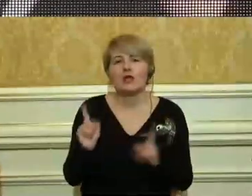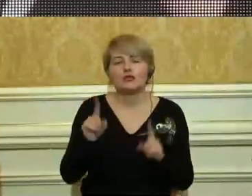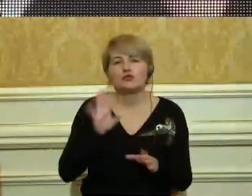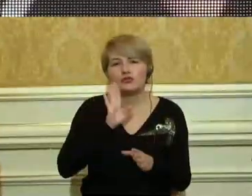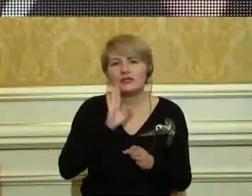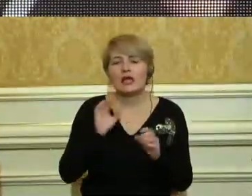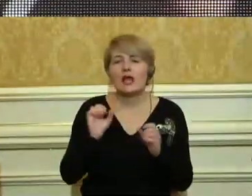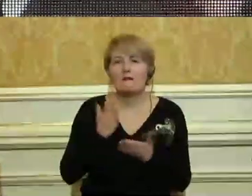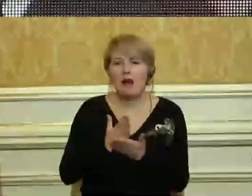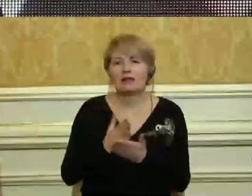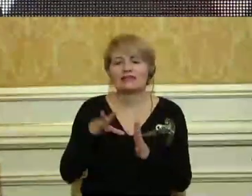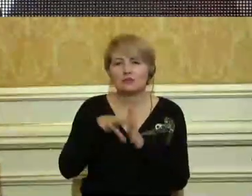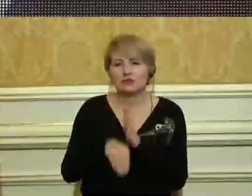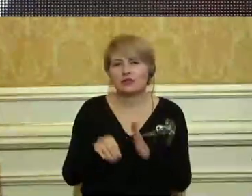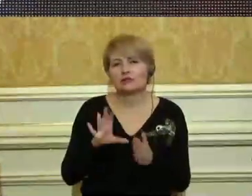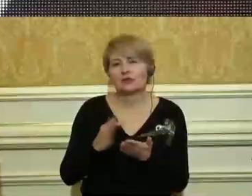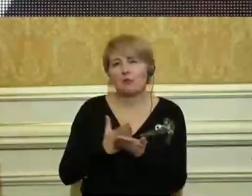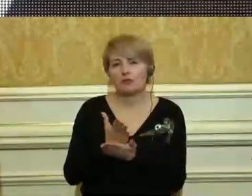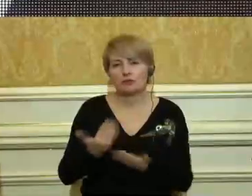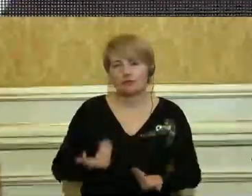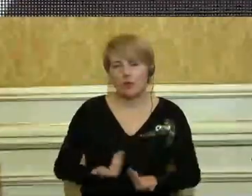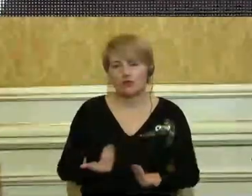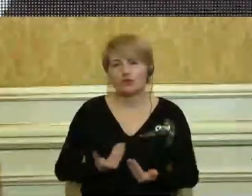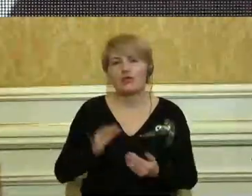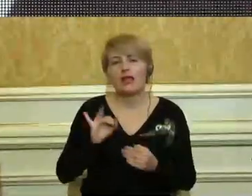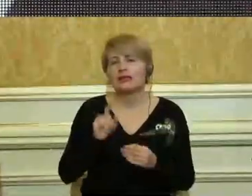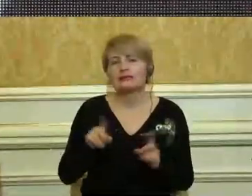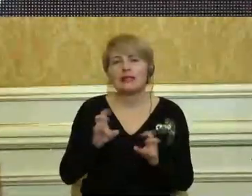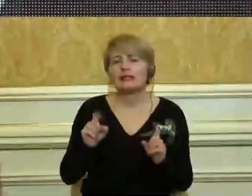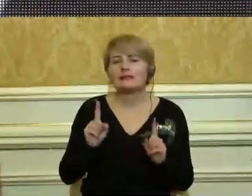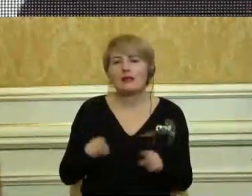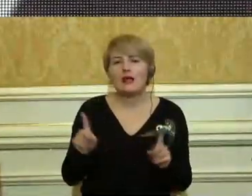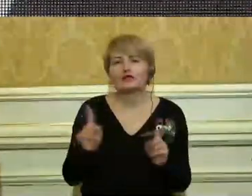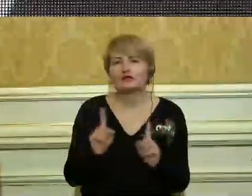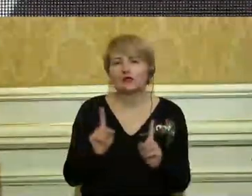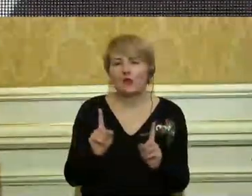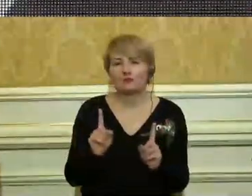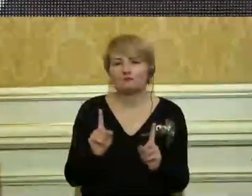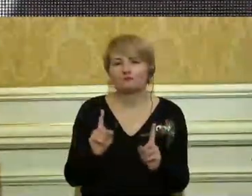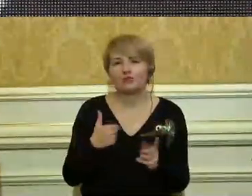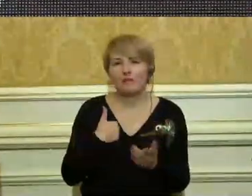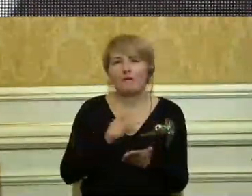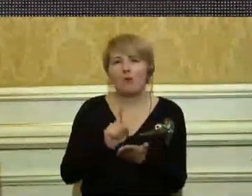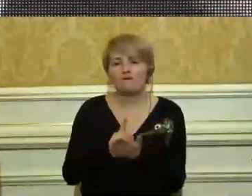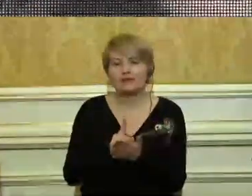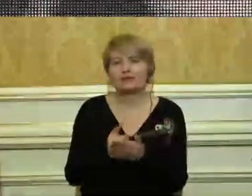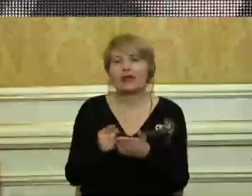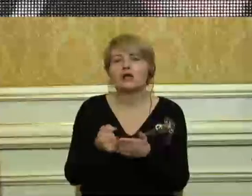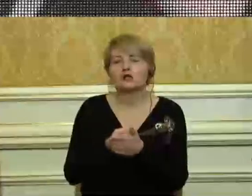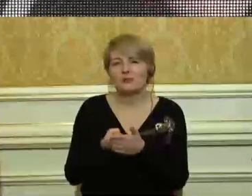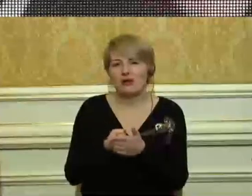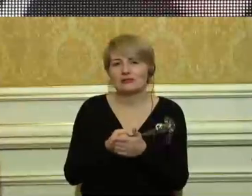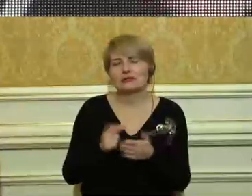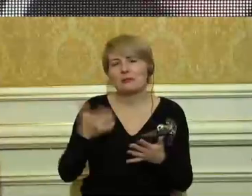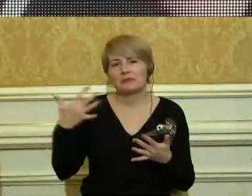or political life. But then it's not something that should persist. I think the parity in politics, 50-50, is something that we